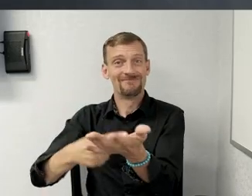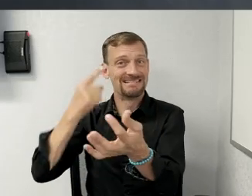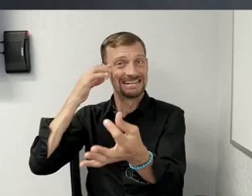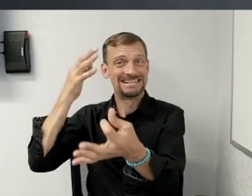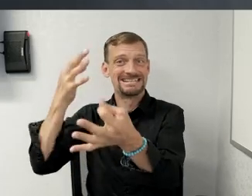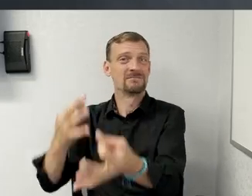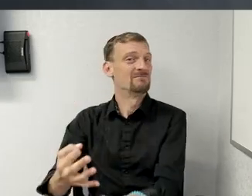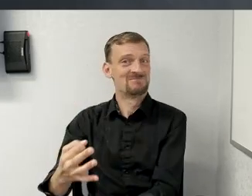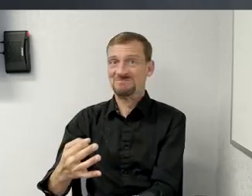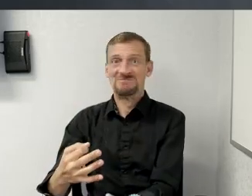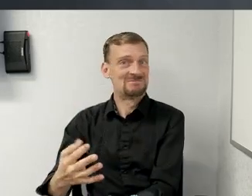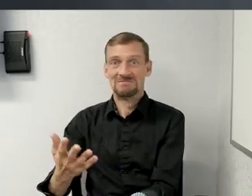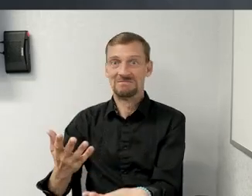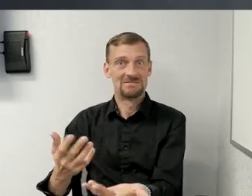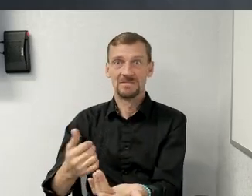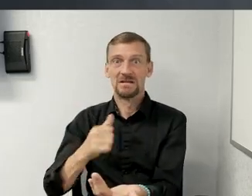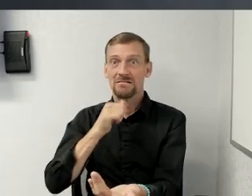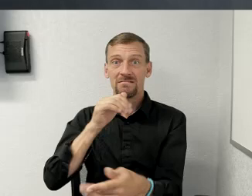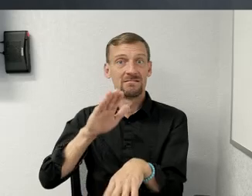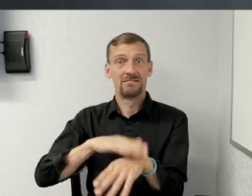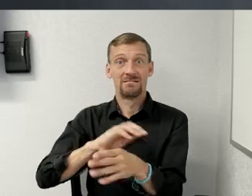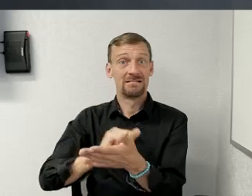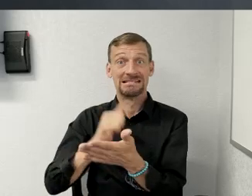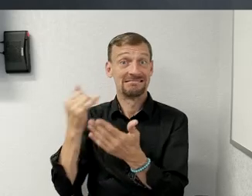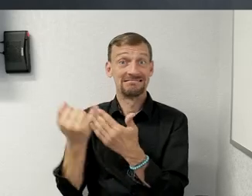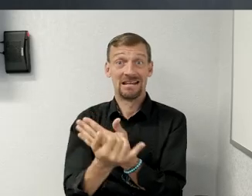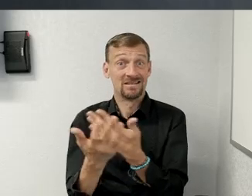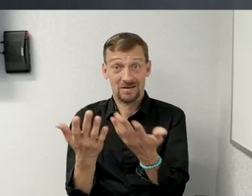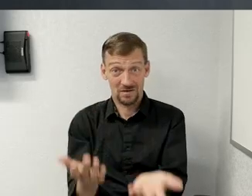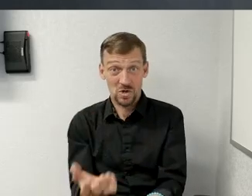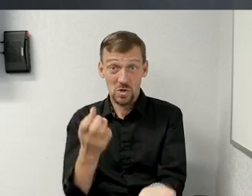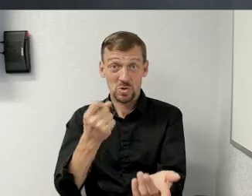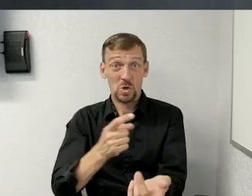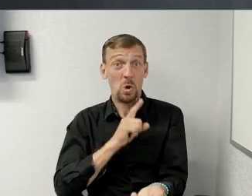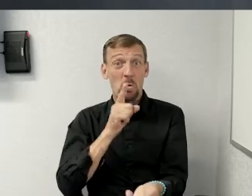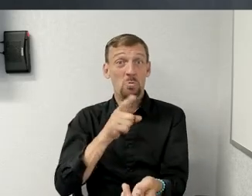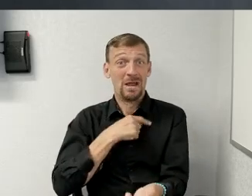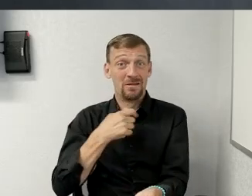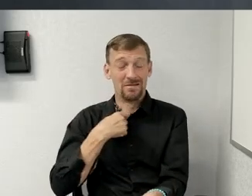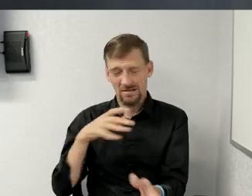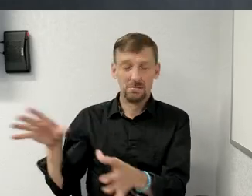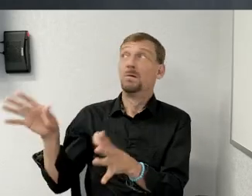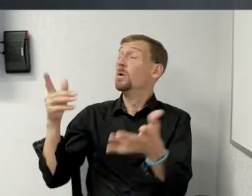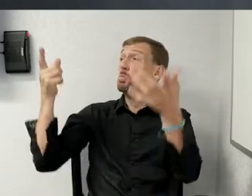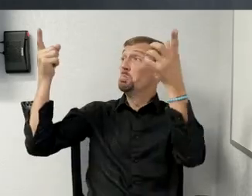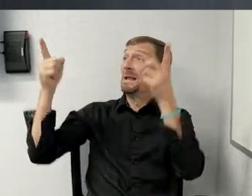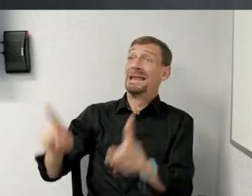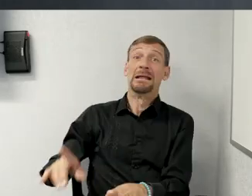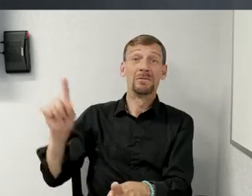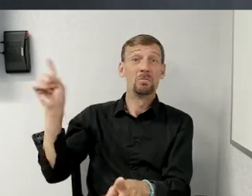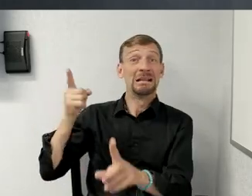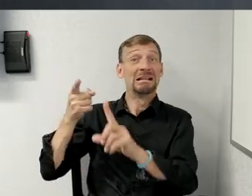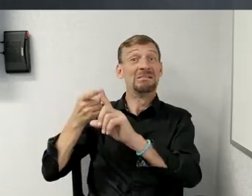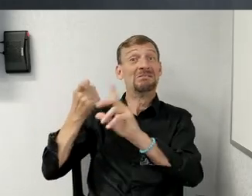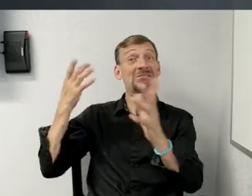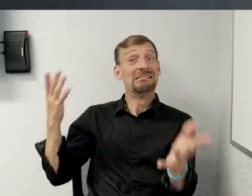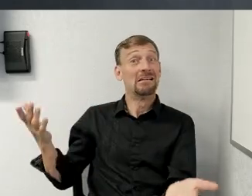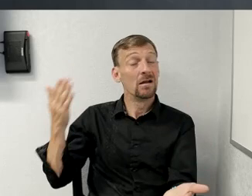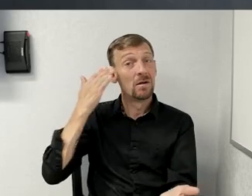I don't think it was on the agenda, so it kind of came out of left field. I do know that the